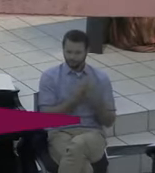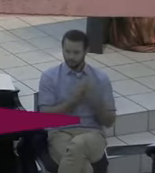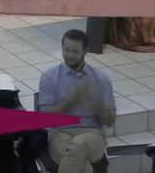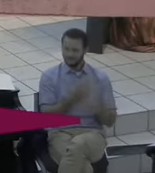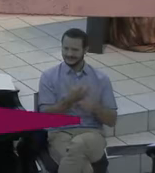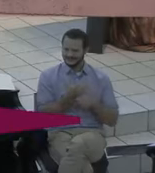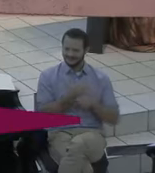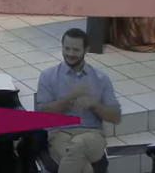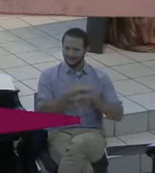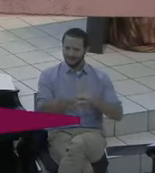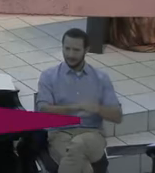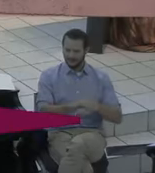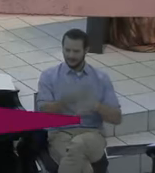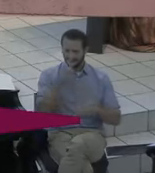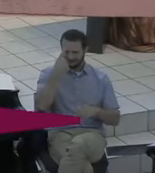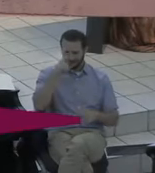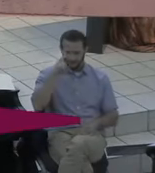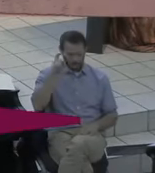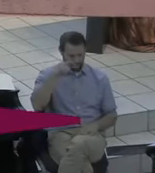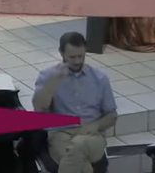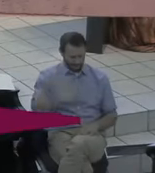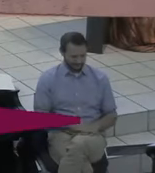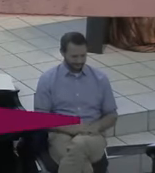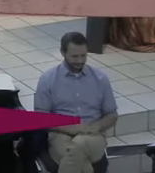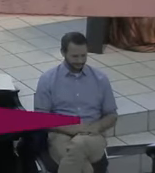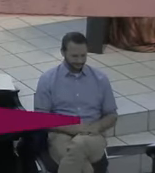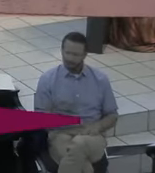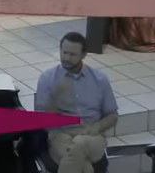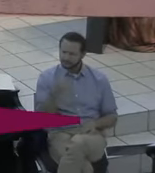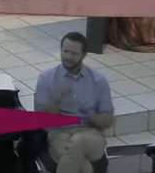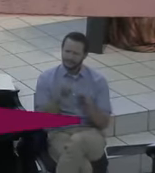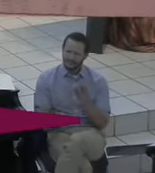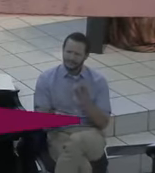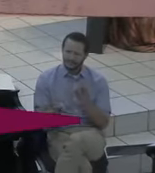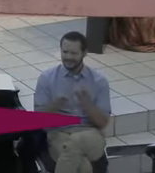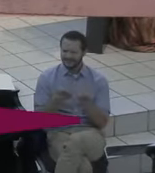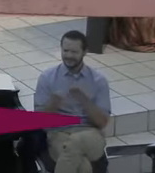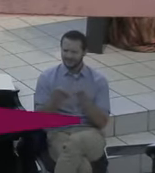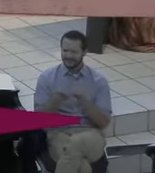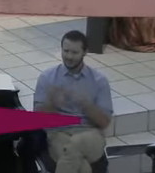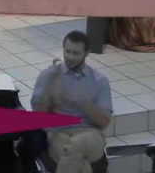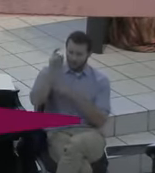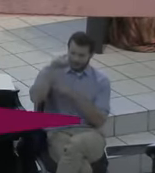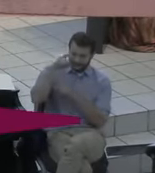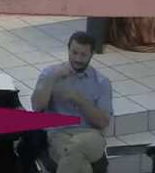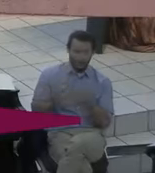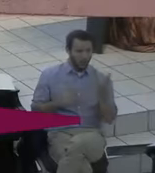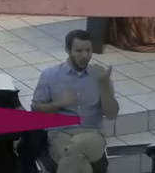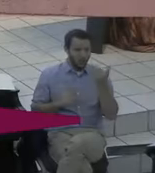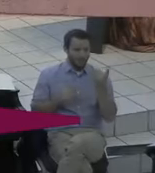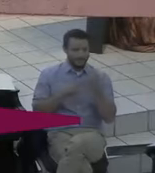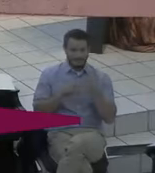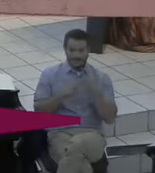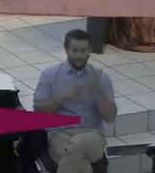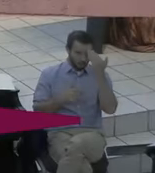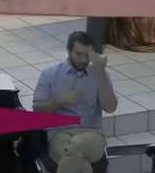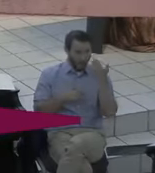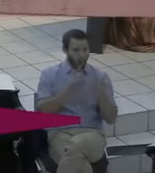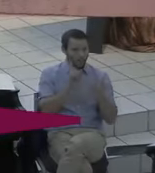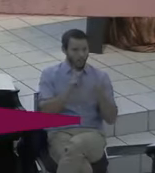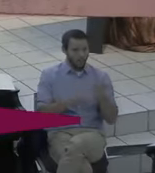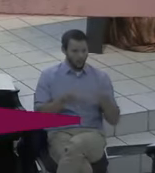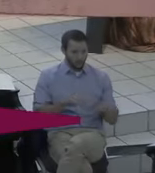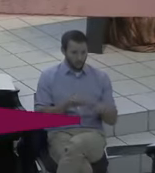anointing for wisdom. One simple definition of wisdom is knowing what to do and when to do